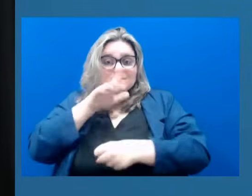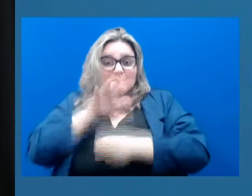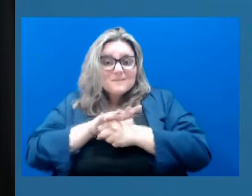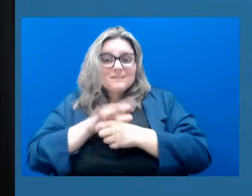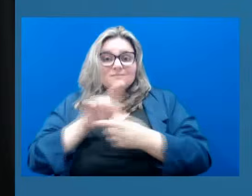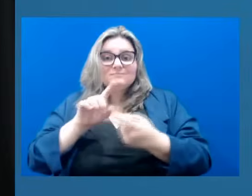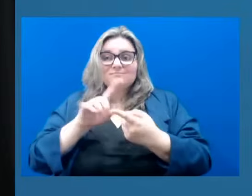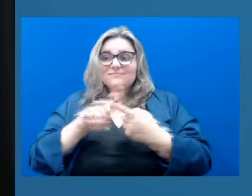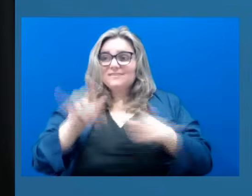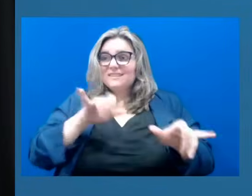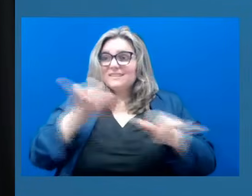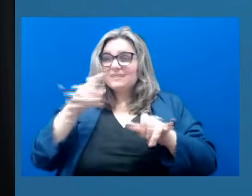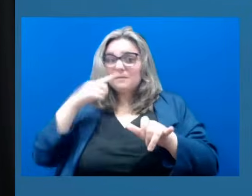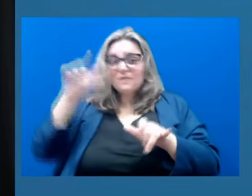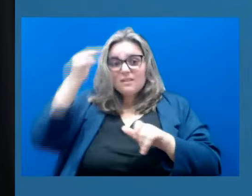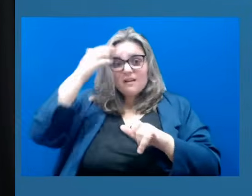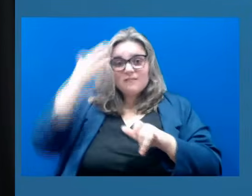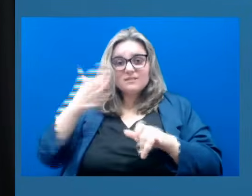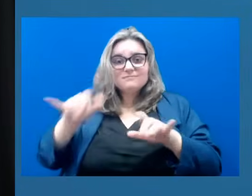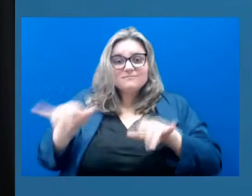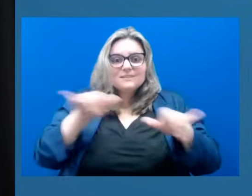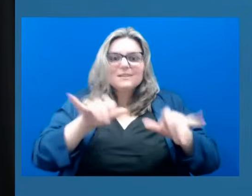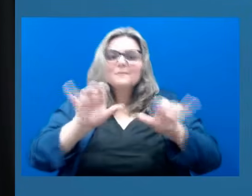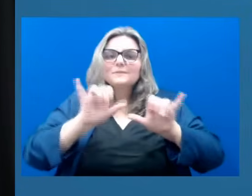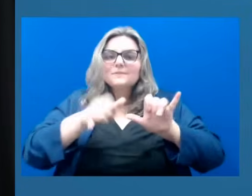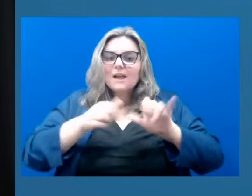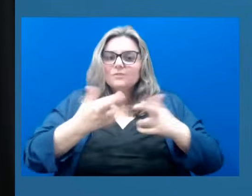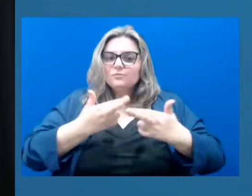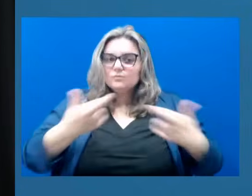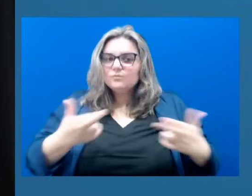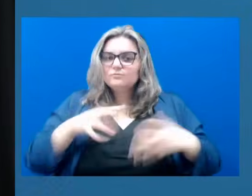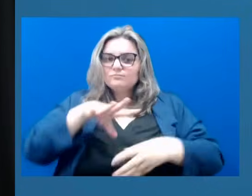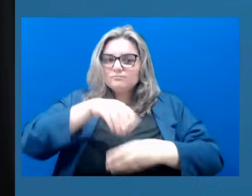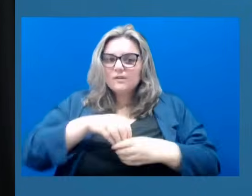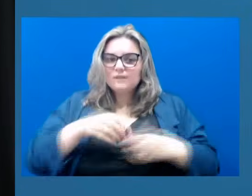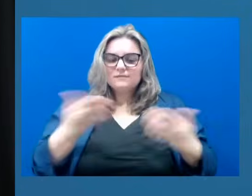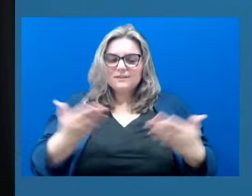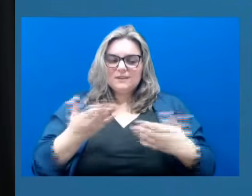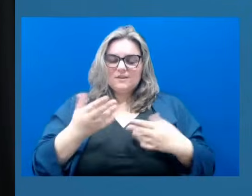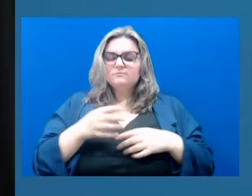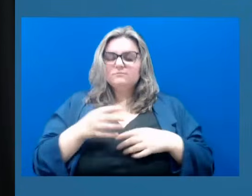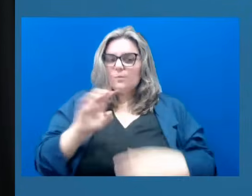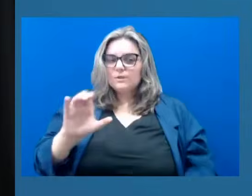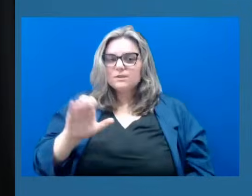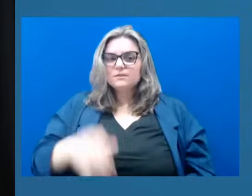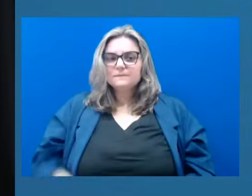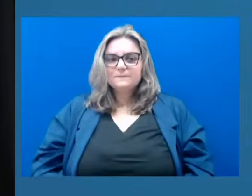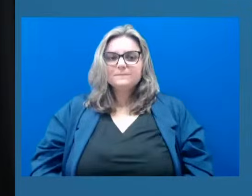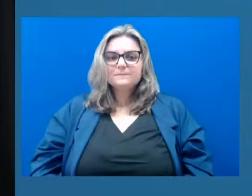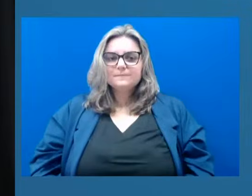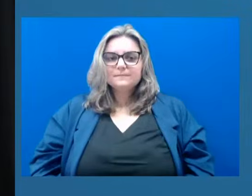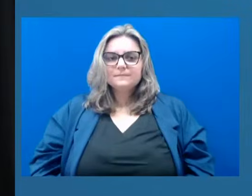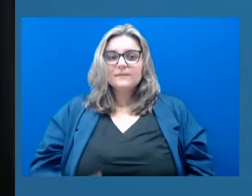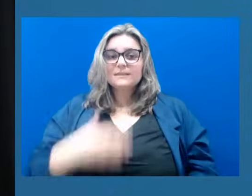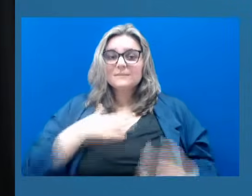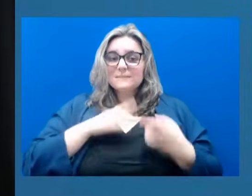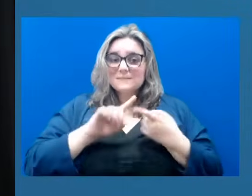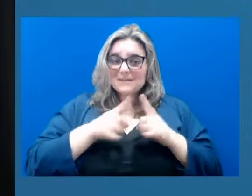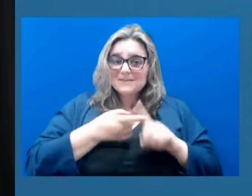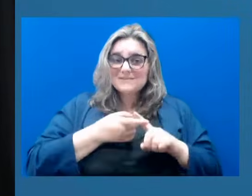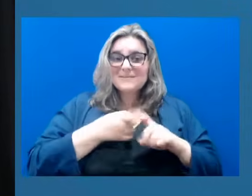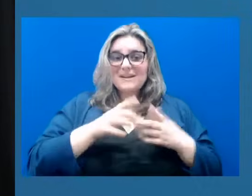of the size and resources as Westchester County, led by my friend and your leader, County Executive Ken